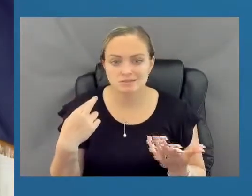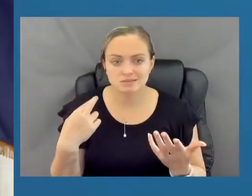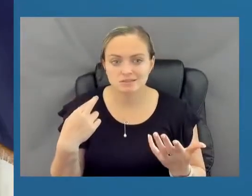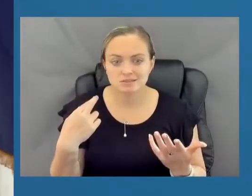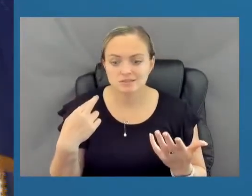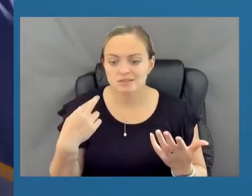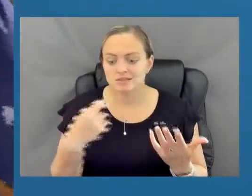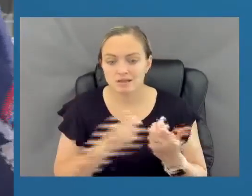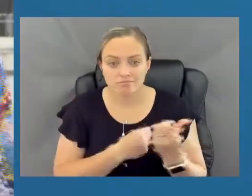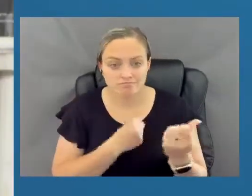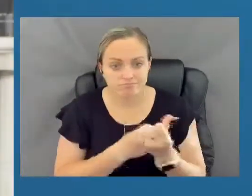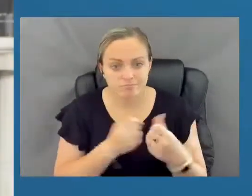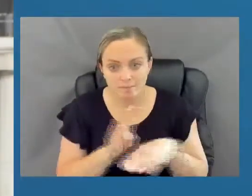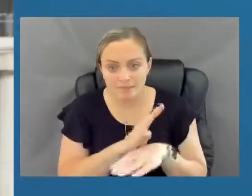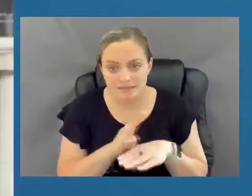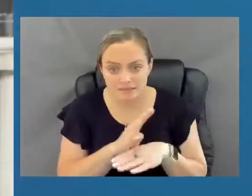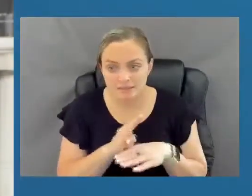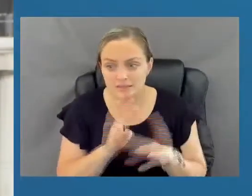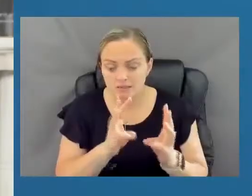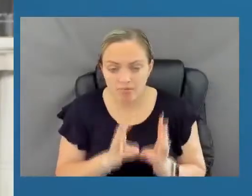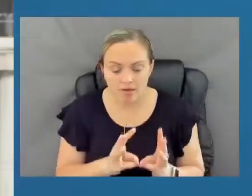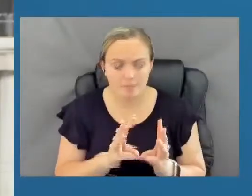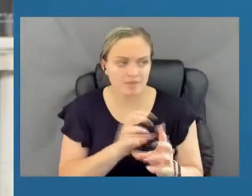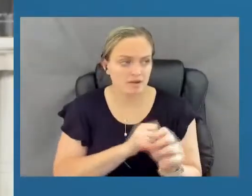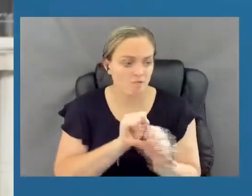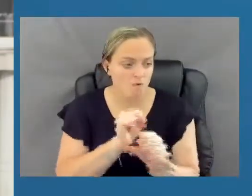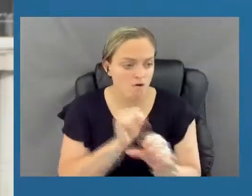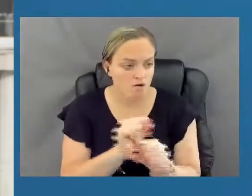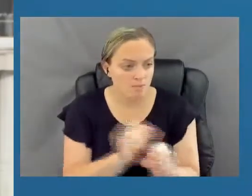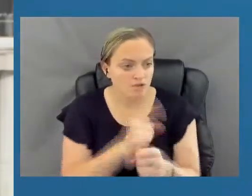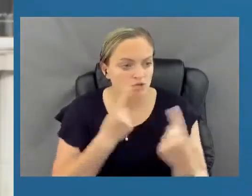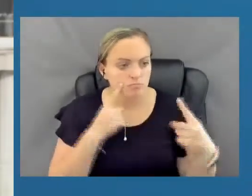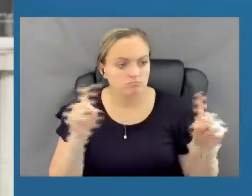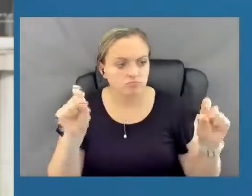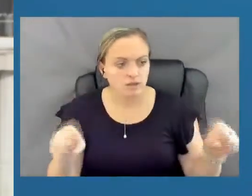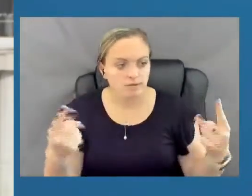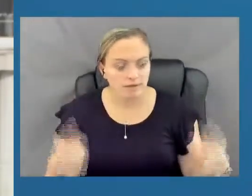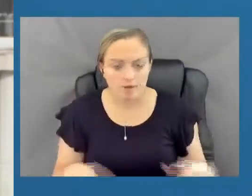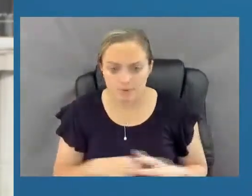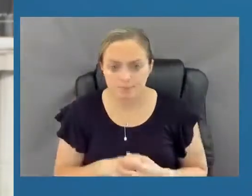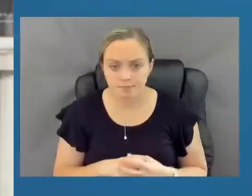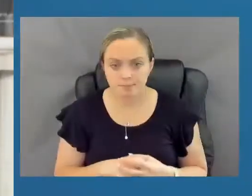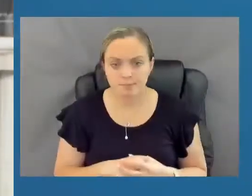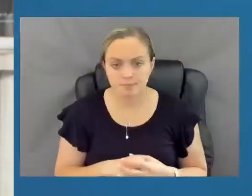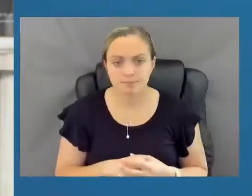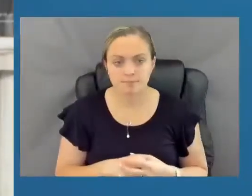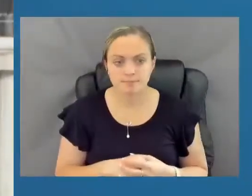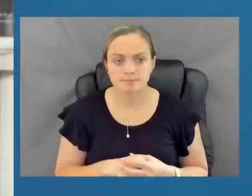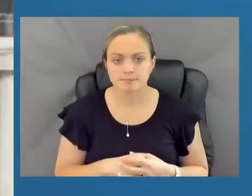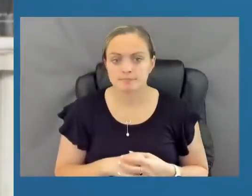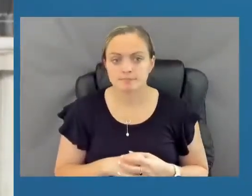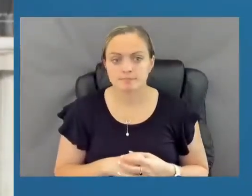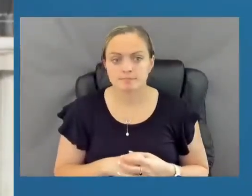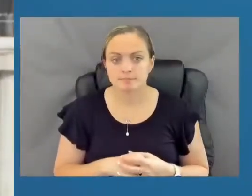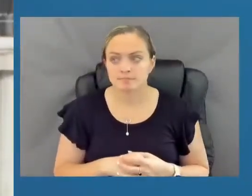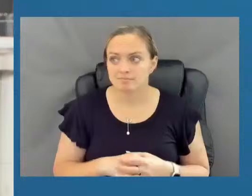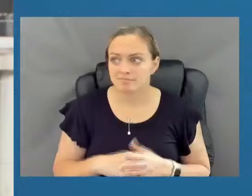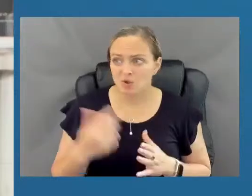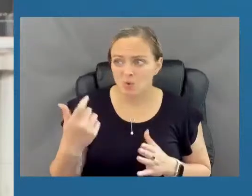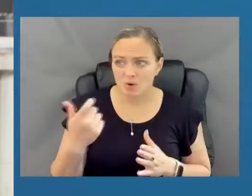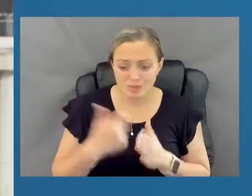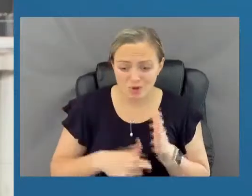pro-business climate that I have worked so hard to create for the last few years. We also have to make sure we don't keep having costs in New York driven